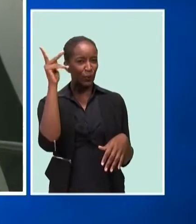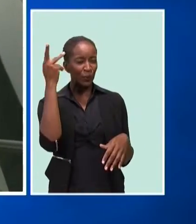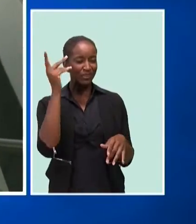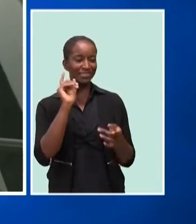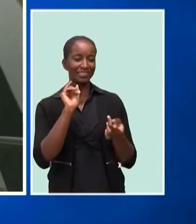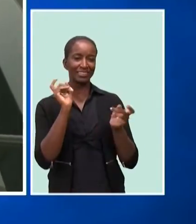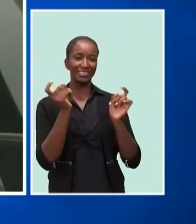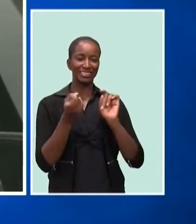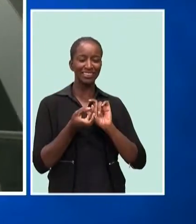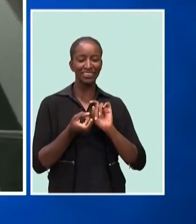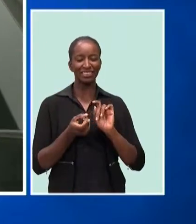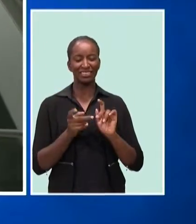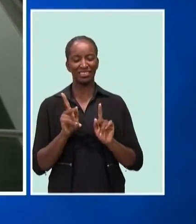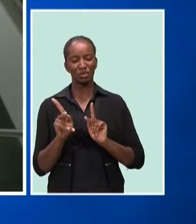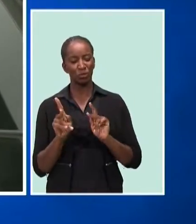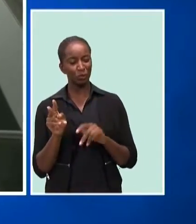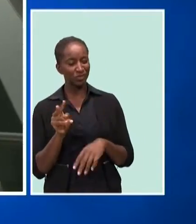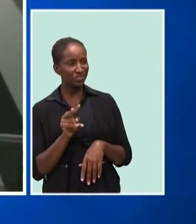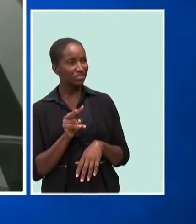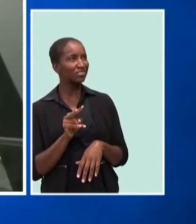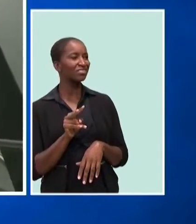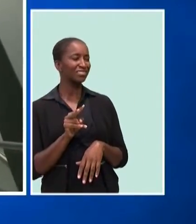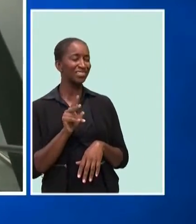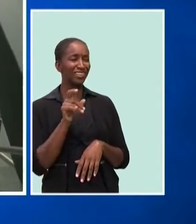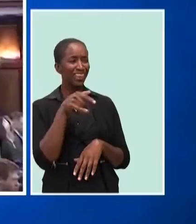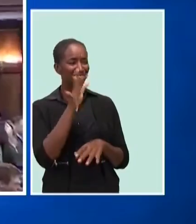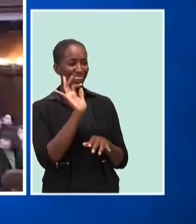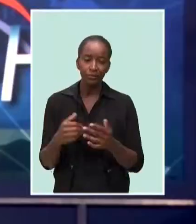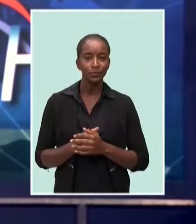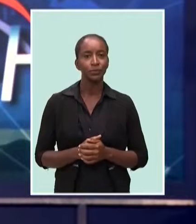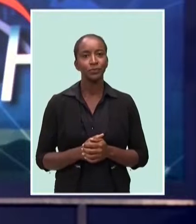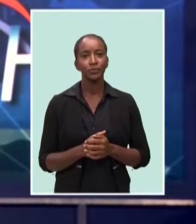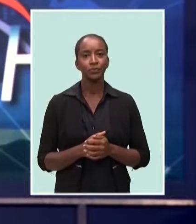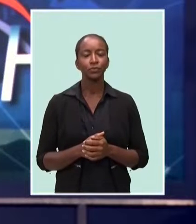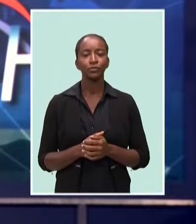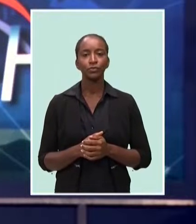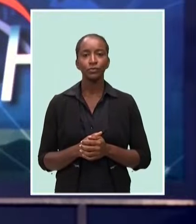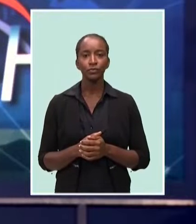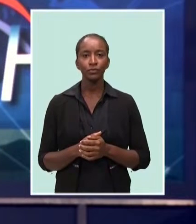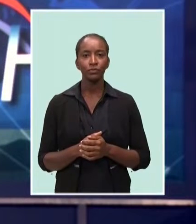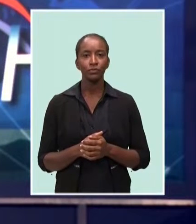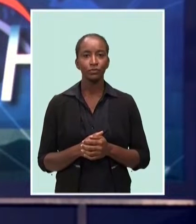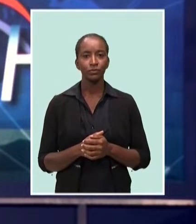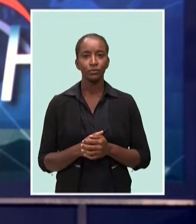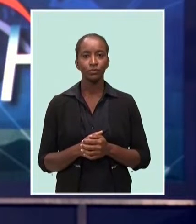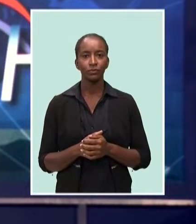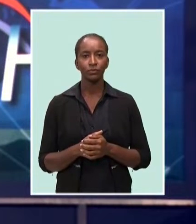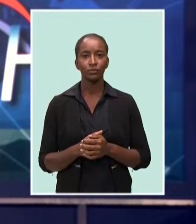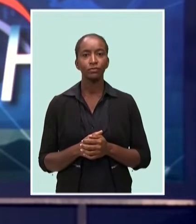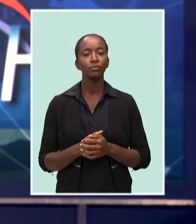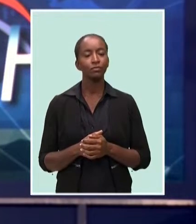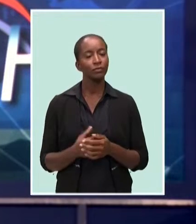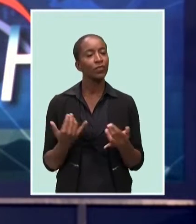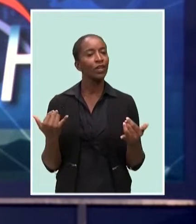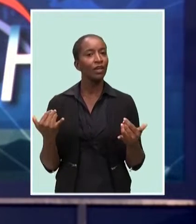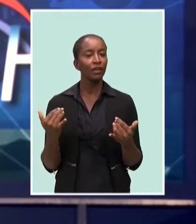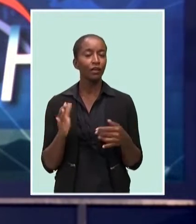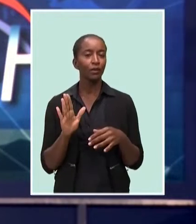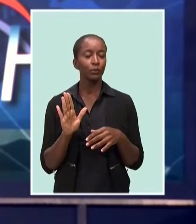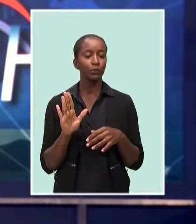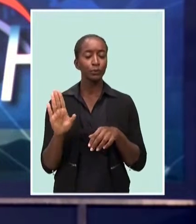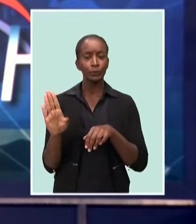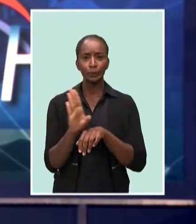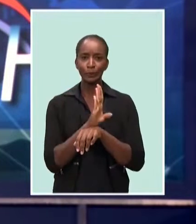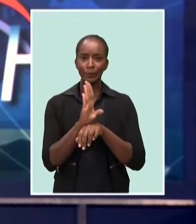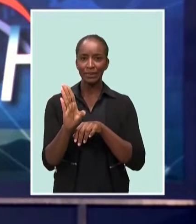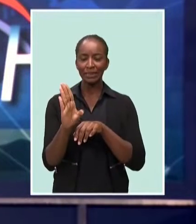retail and office space is really what taxpayers need. Well, in tonight's edition of Minding Your Business, it's a case